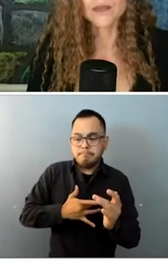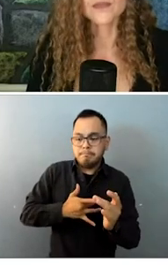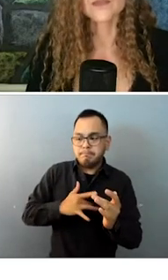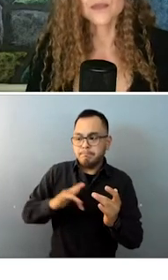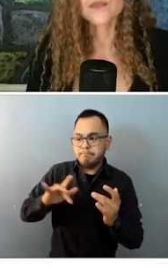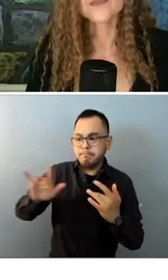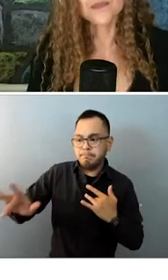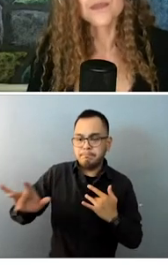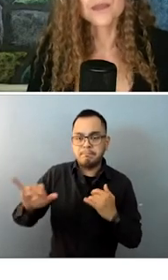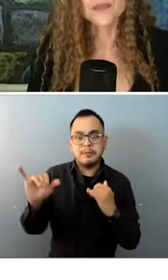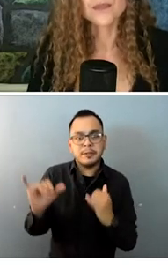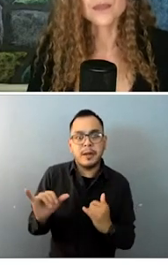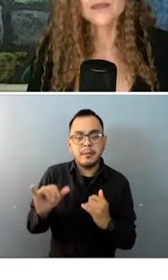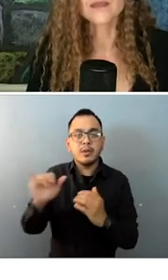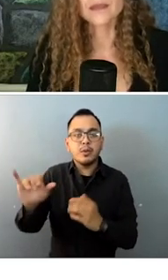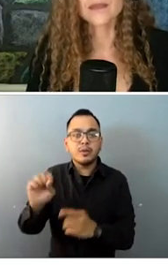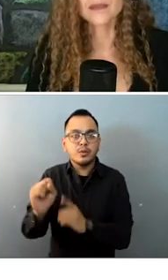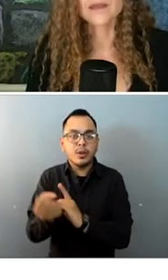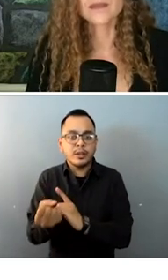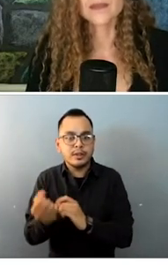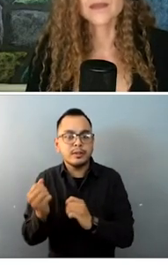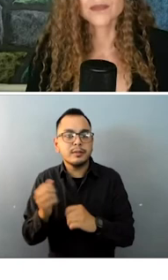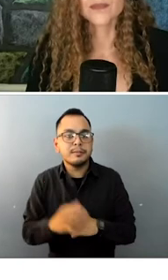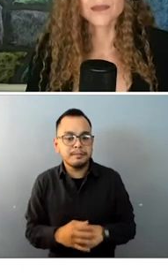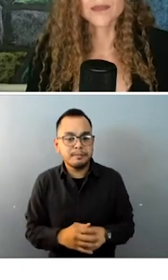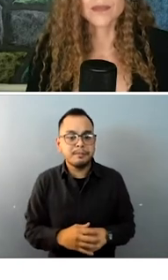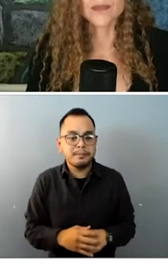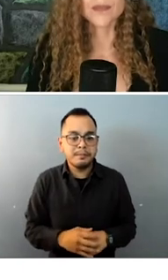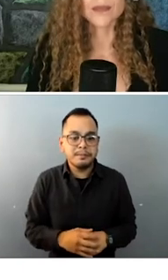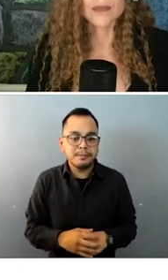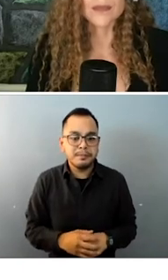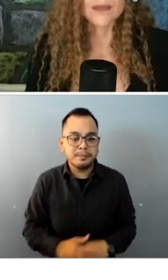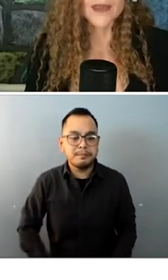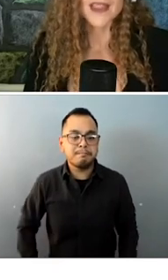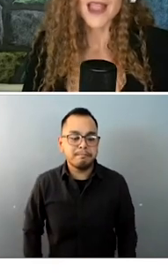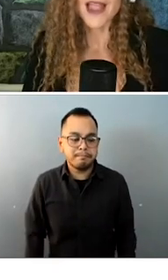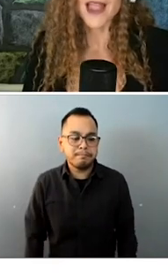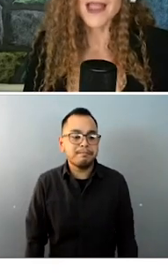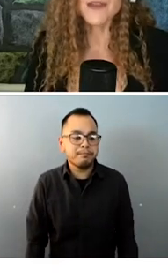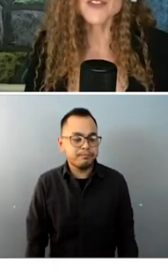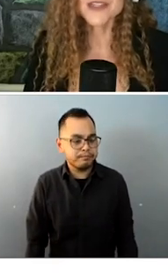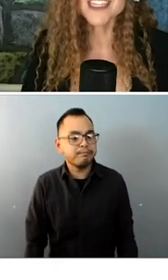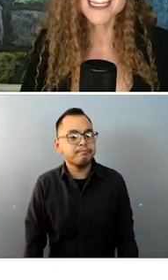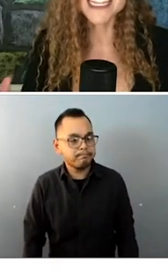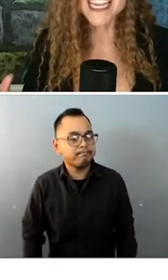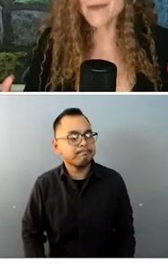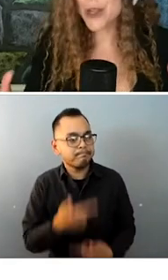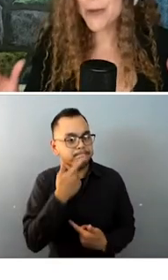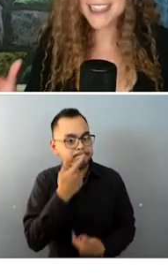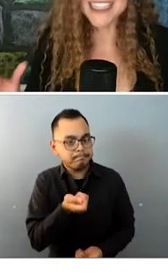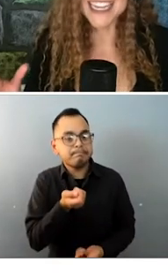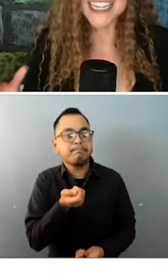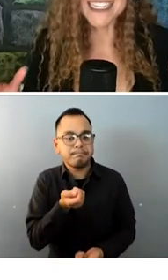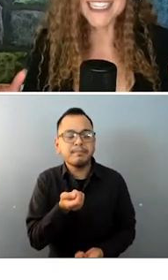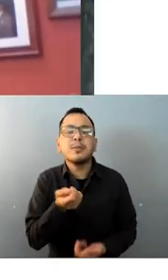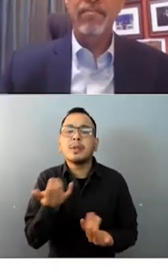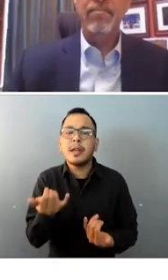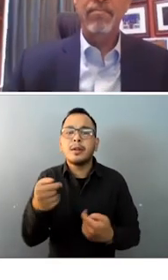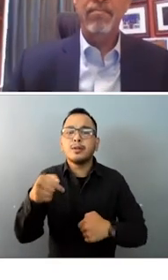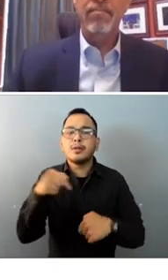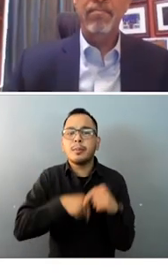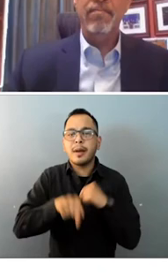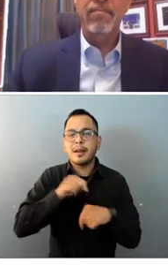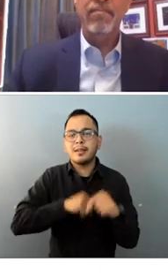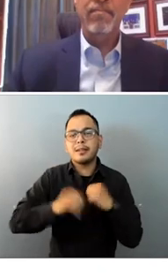to the situation that the family is dealing with. I'm interested, again, if we go back to that idea that